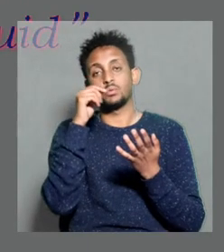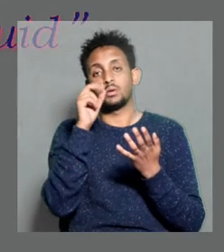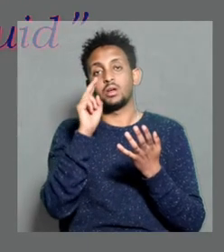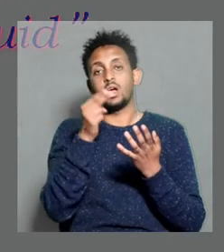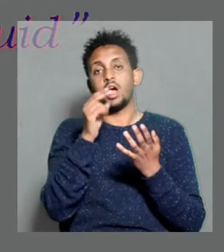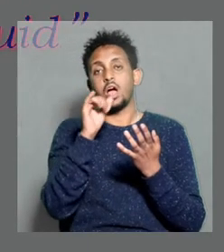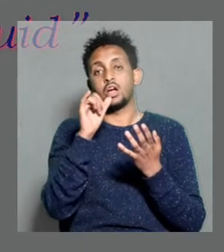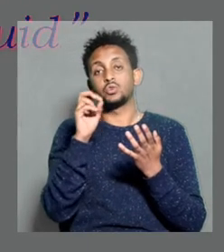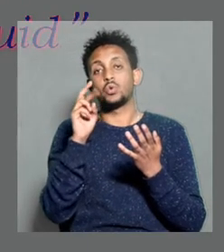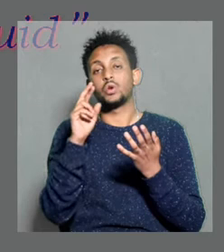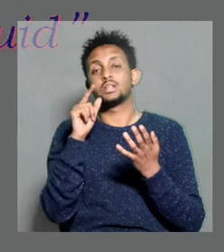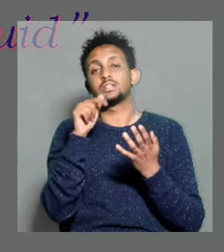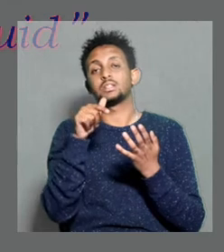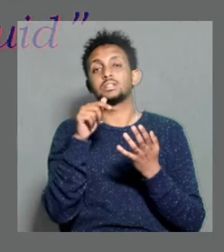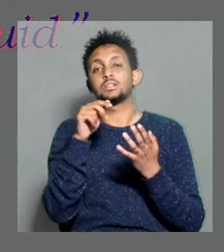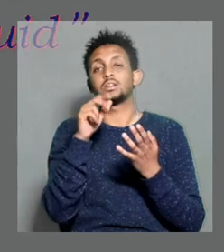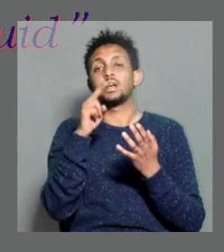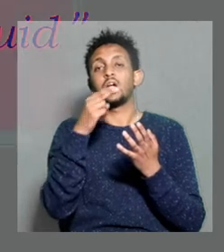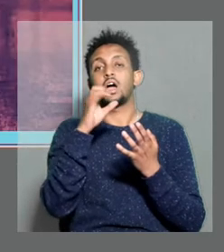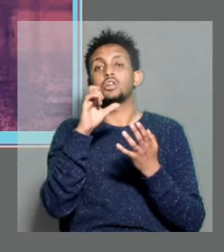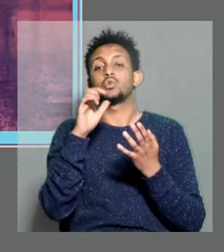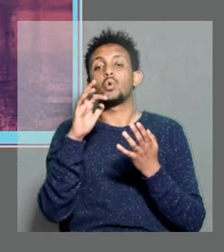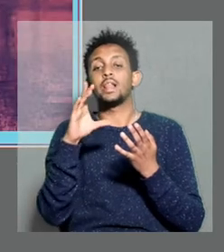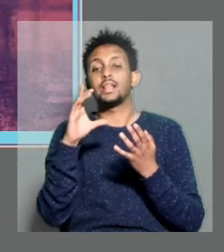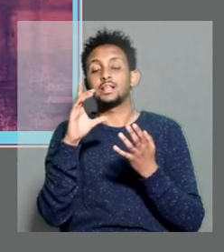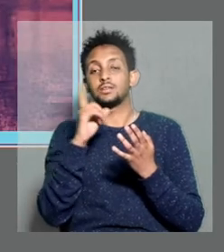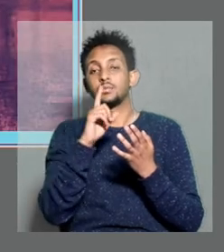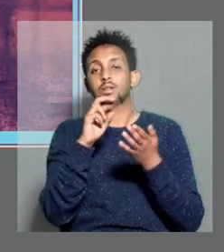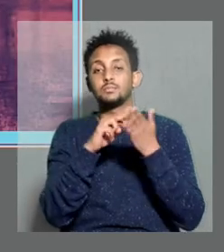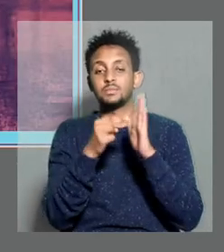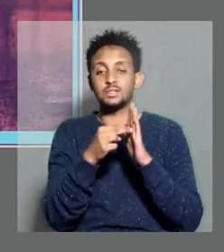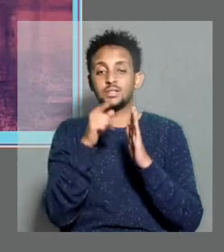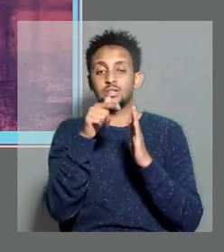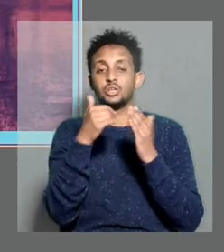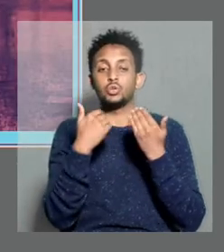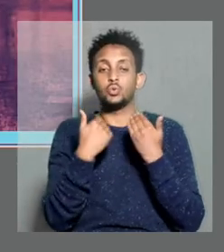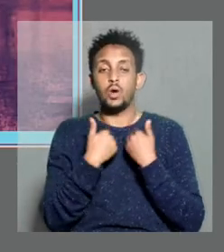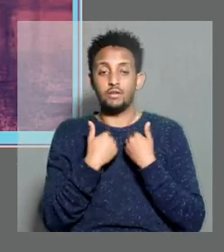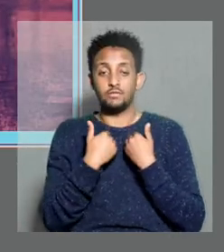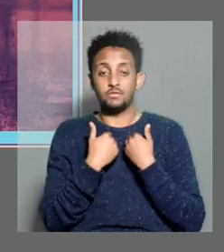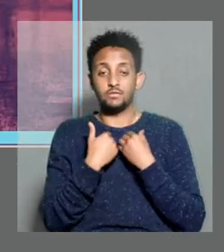press. What does it mean by hydraulic press? Here we have